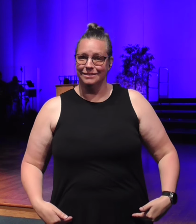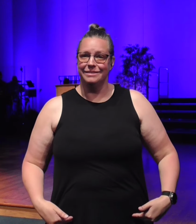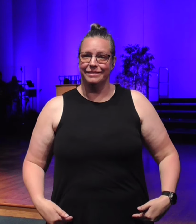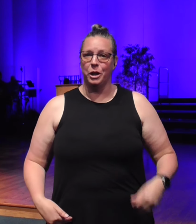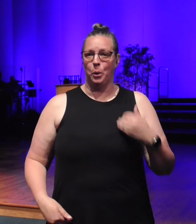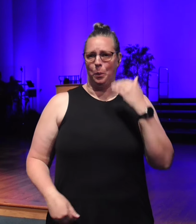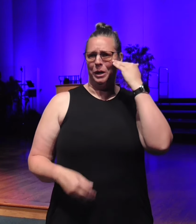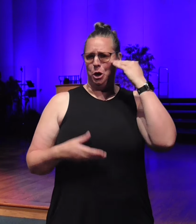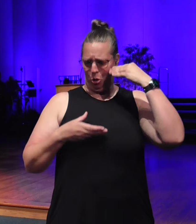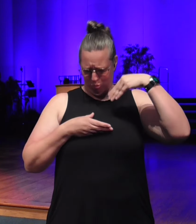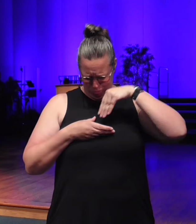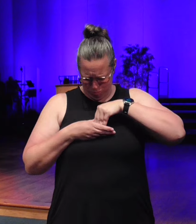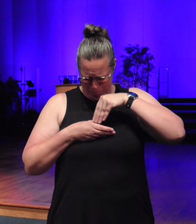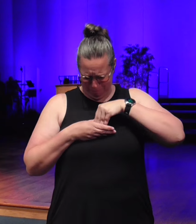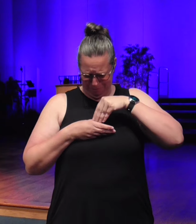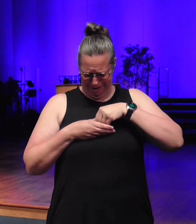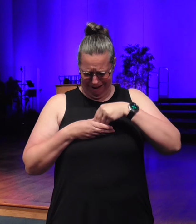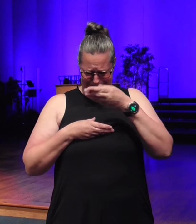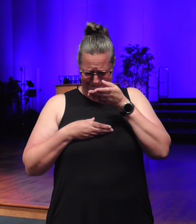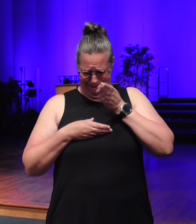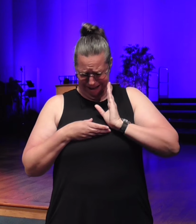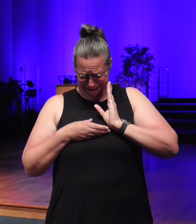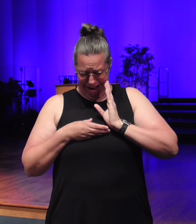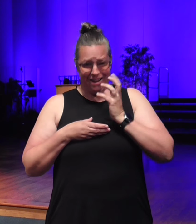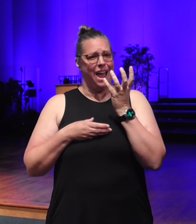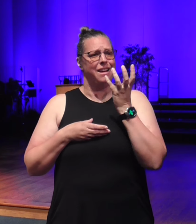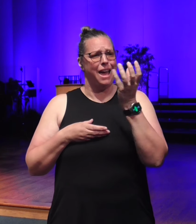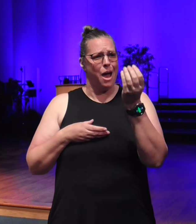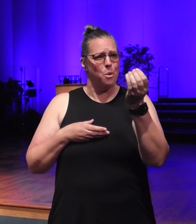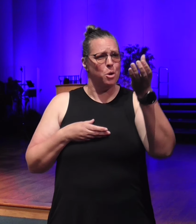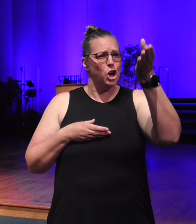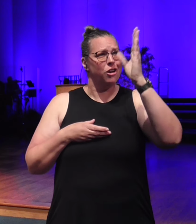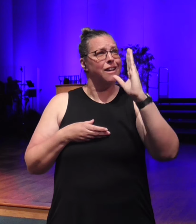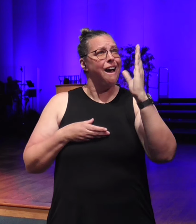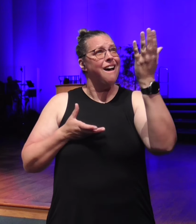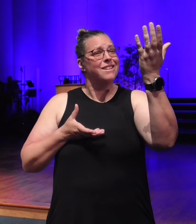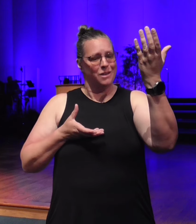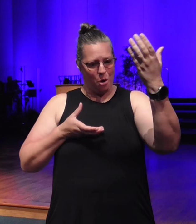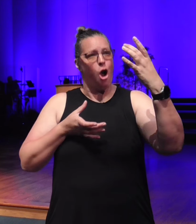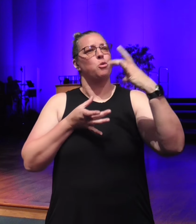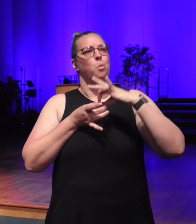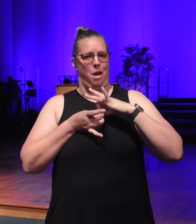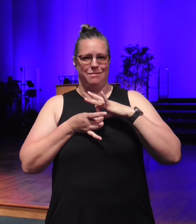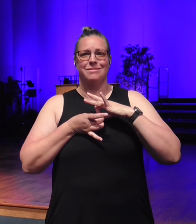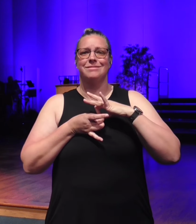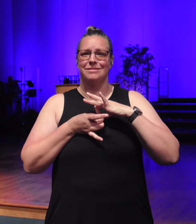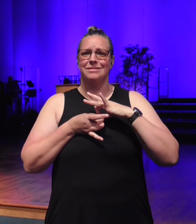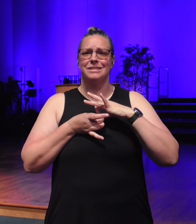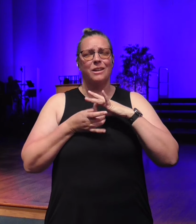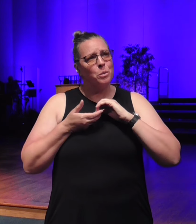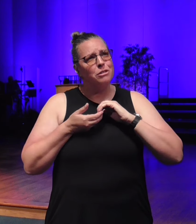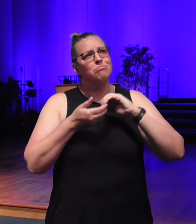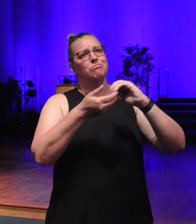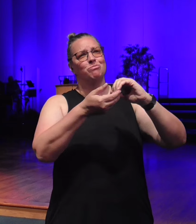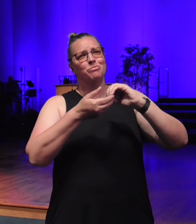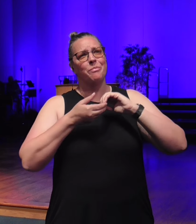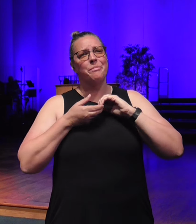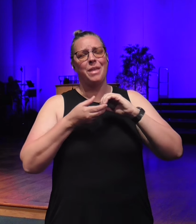that the innermost God and the outermost God are one, sharing a seamless